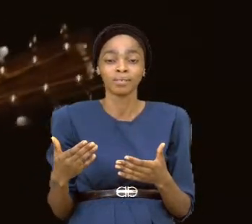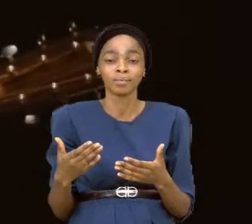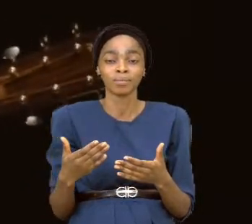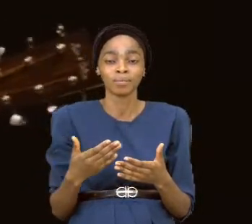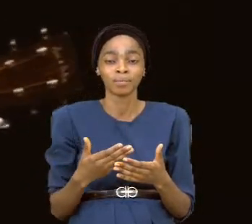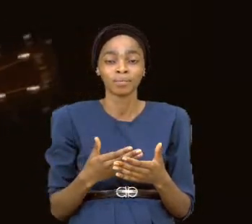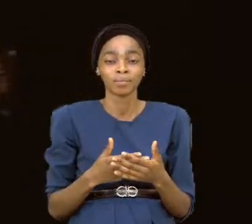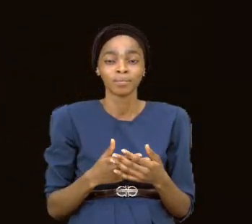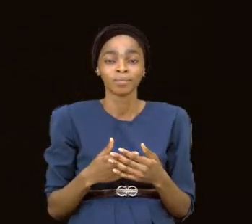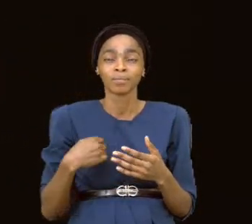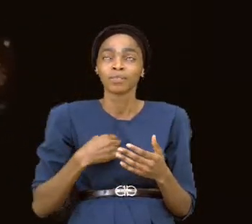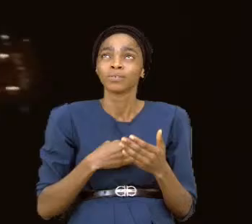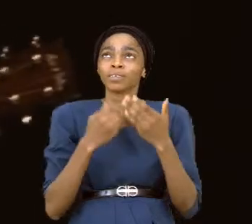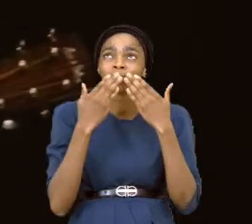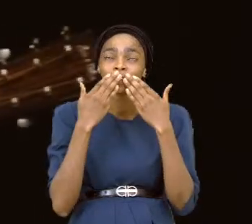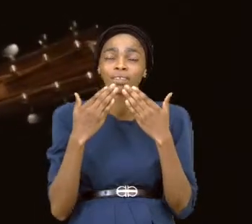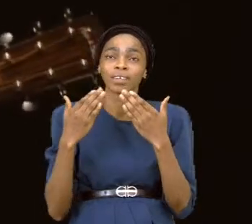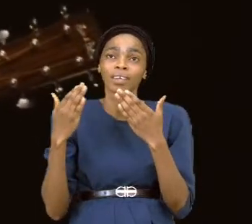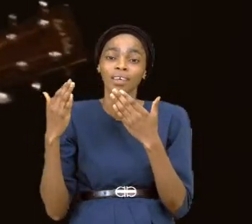We thank you